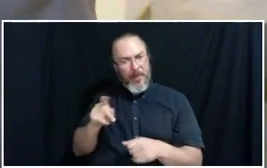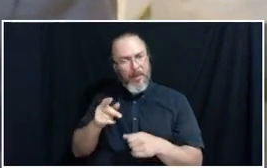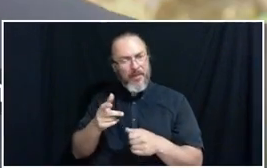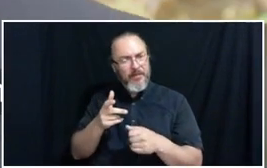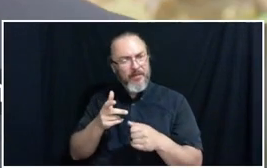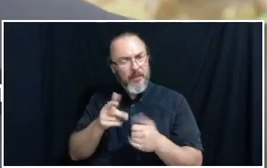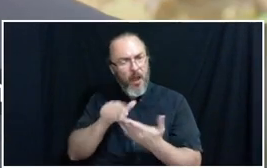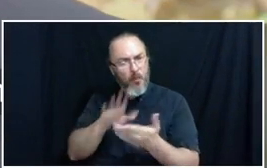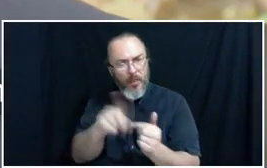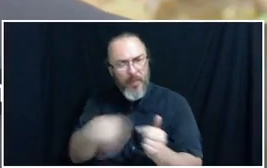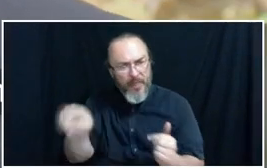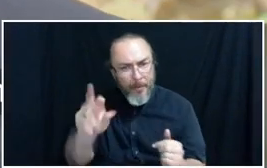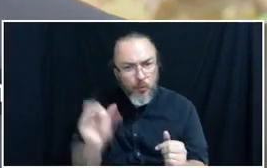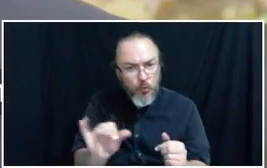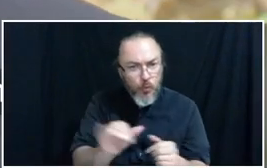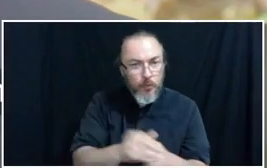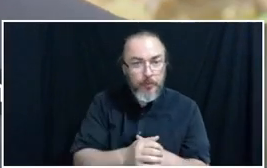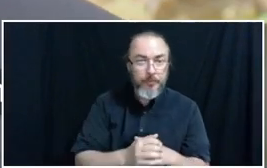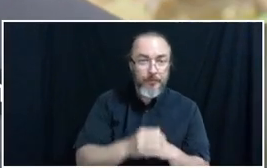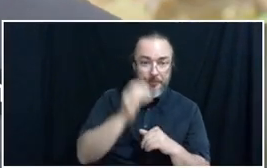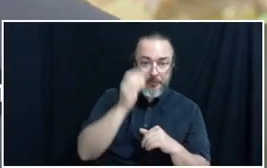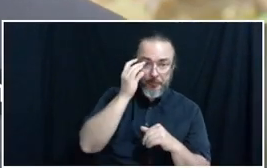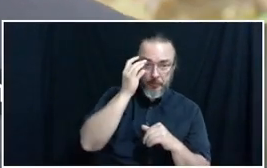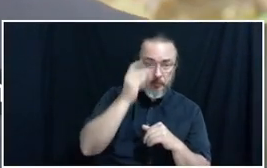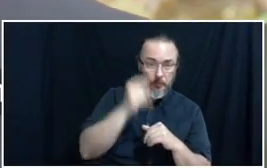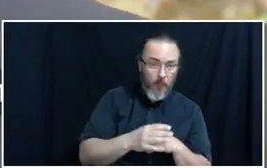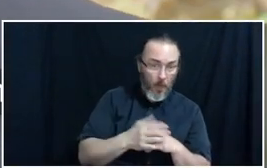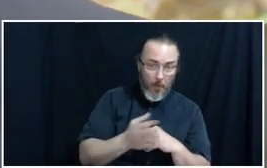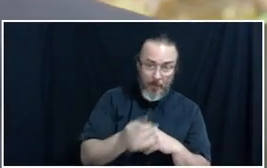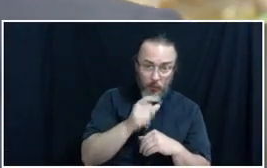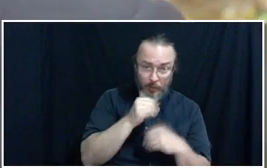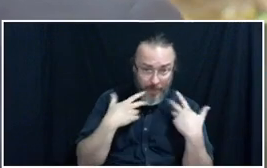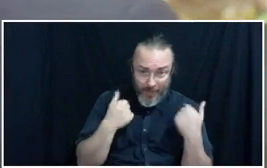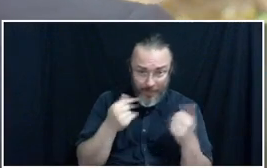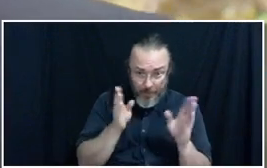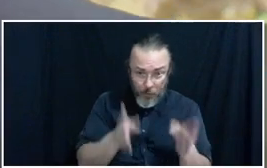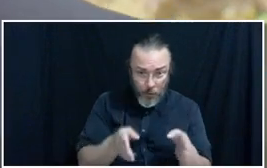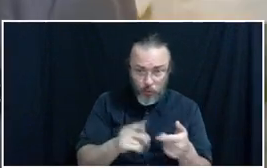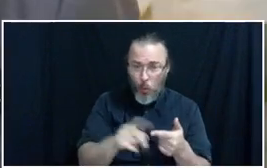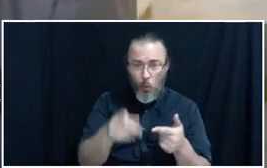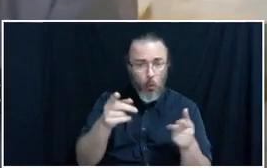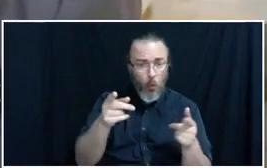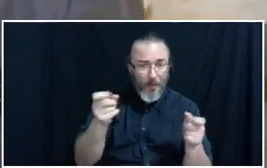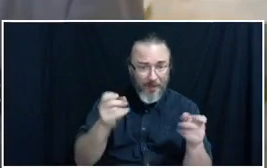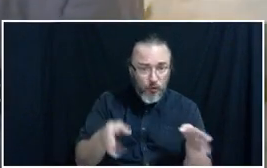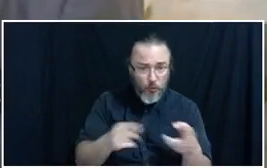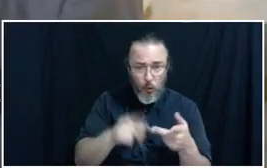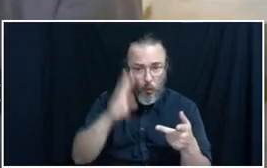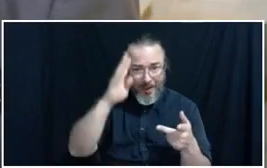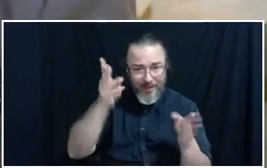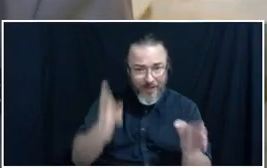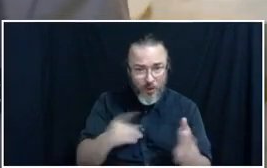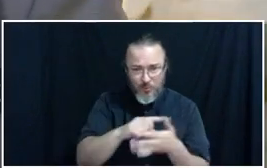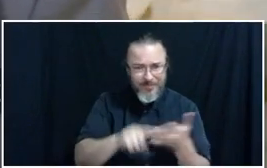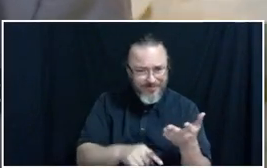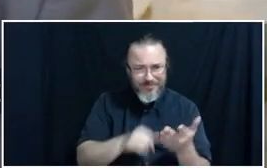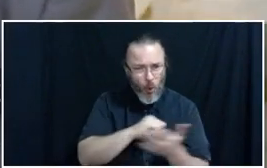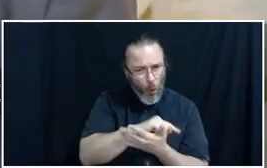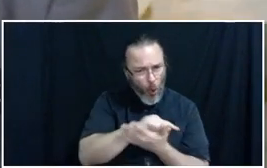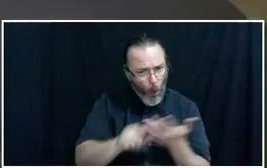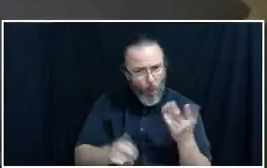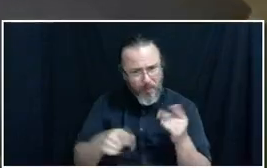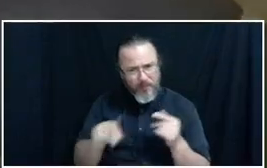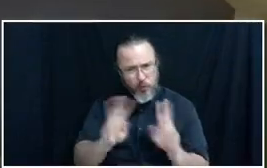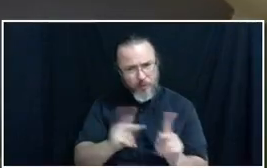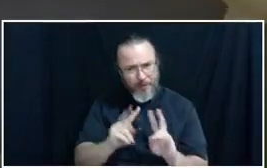overemphasized. So you may not be a health person, but you may be an administrator, you may be an innovator. We can put all of these to the table and then make it